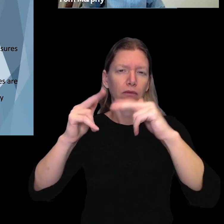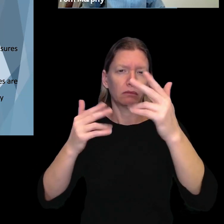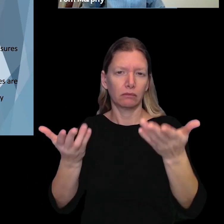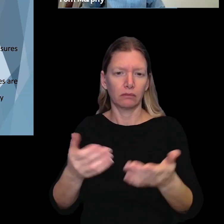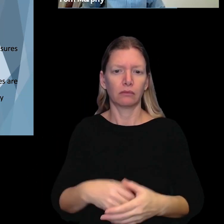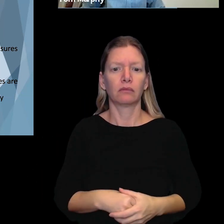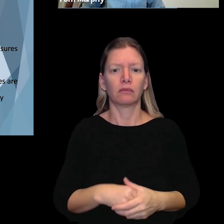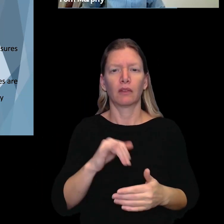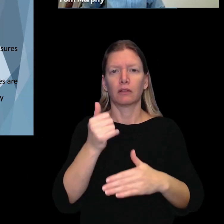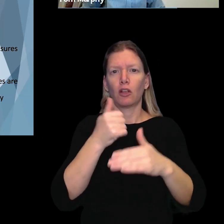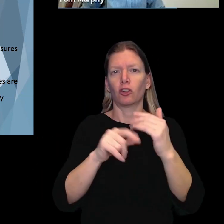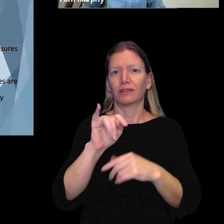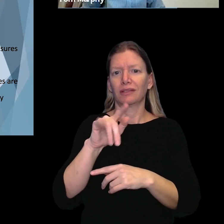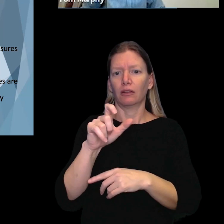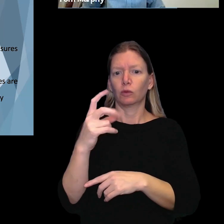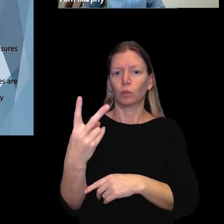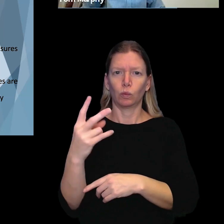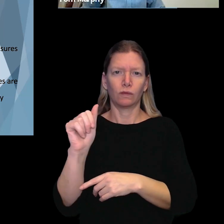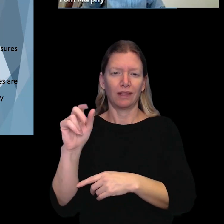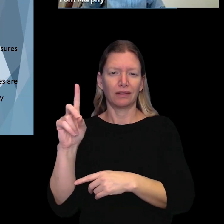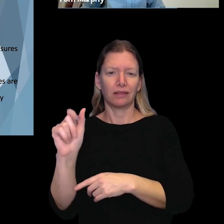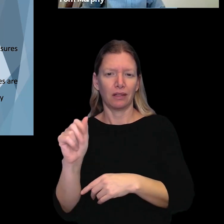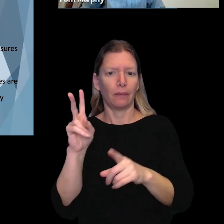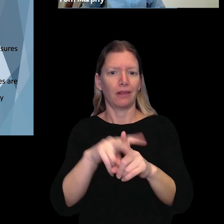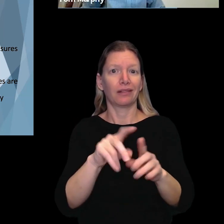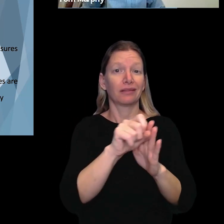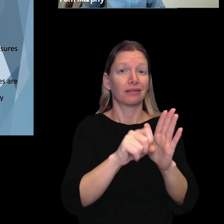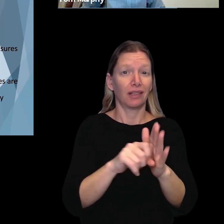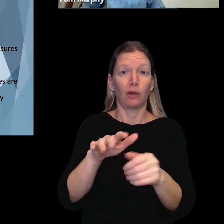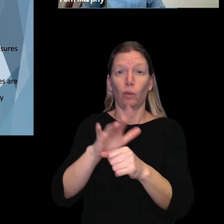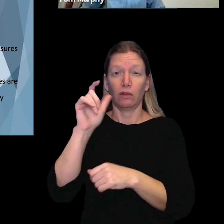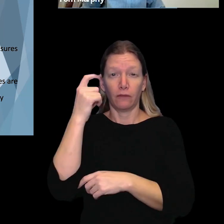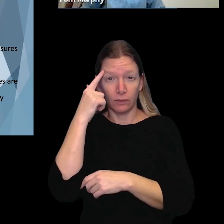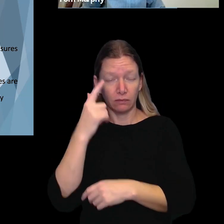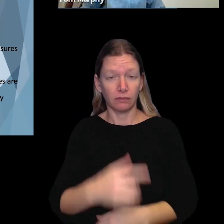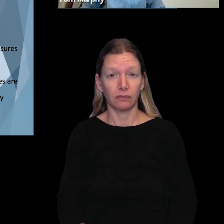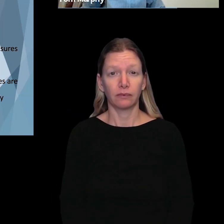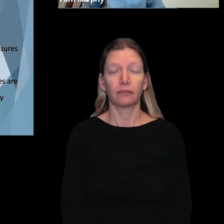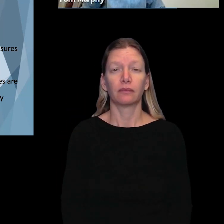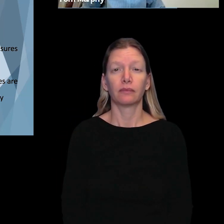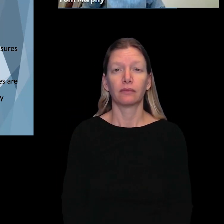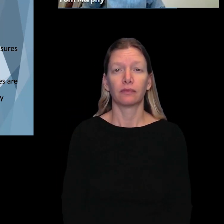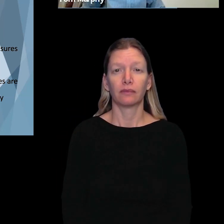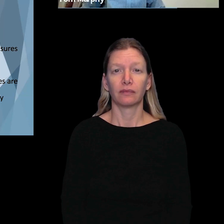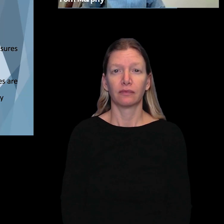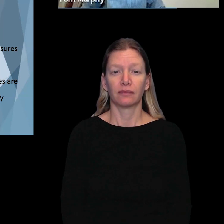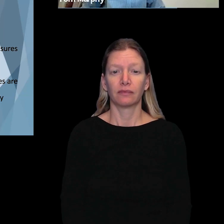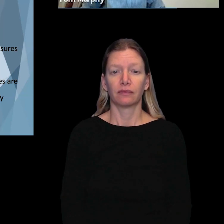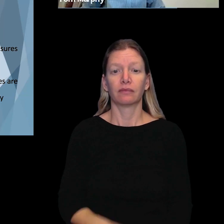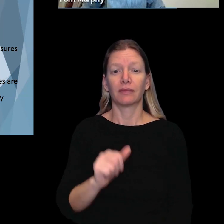voting facilities. And that's under Title II of the ADA, which applies to state and local governments.